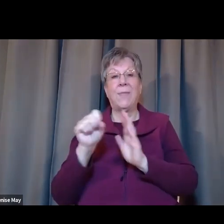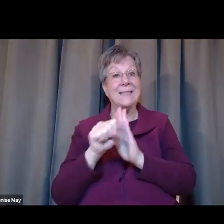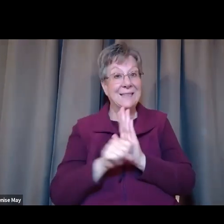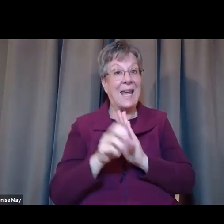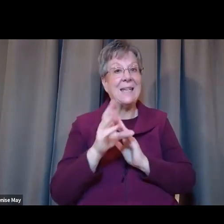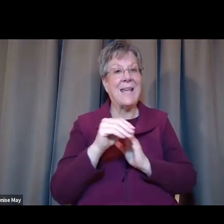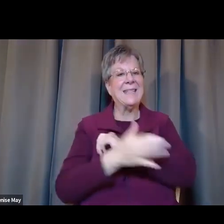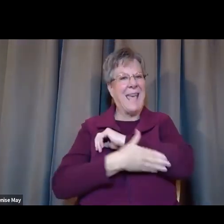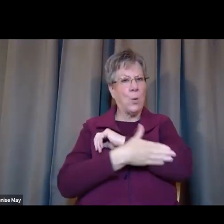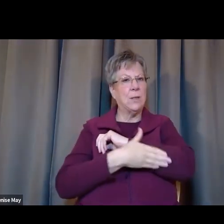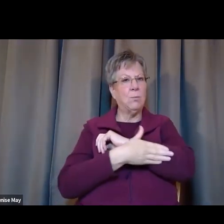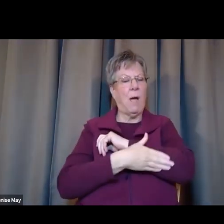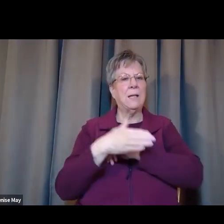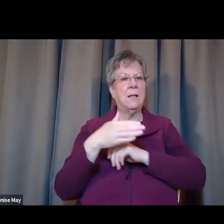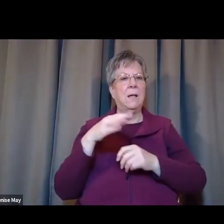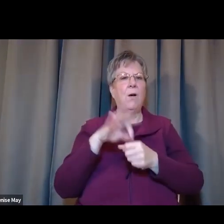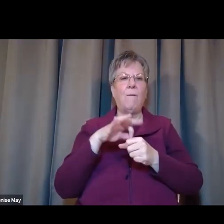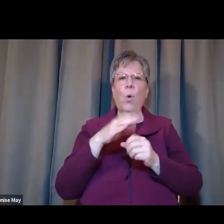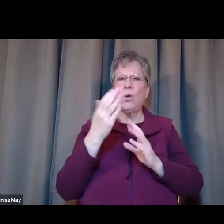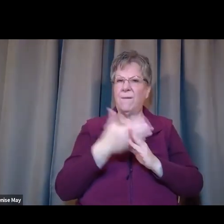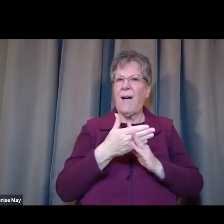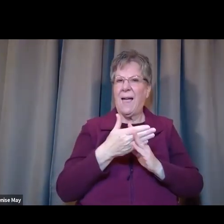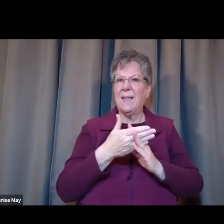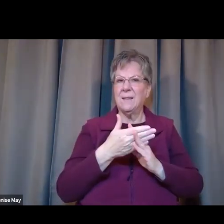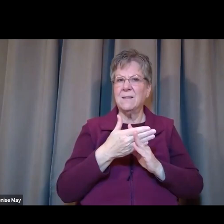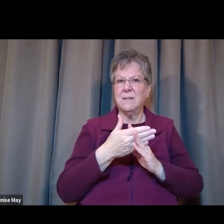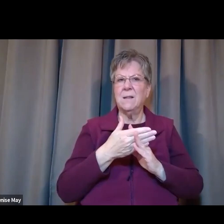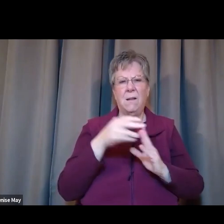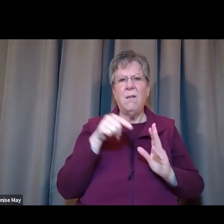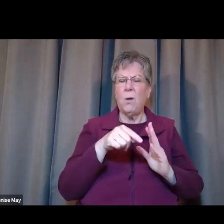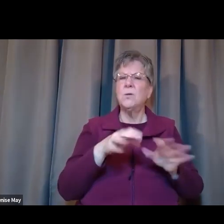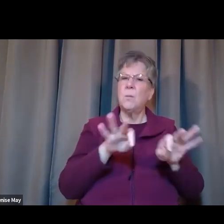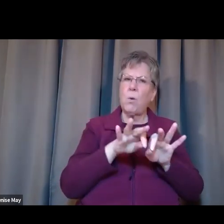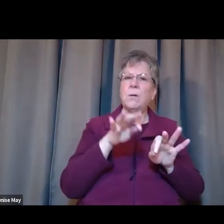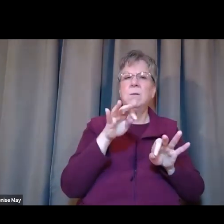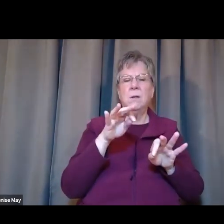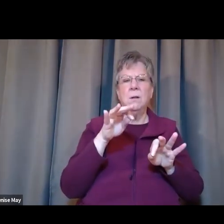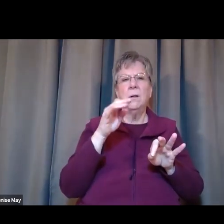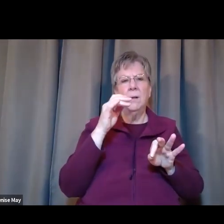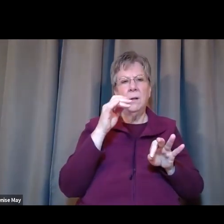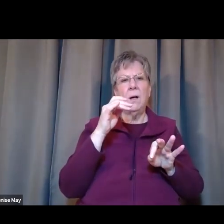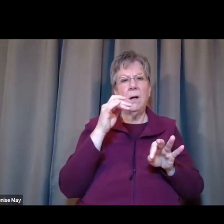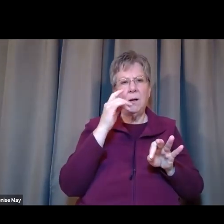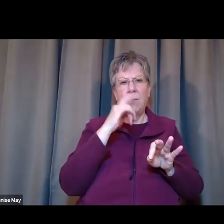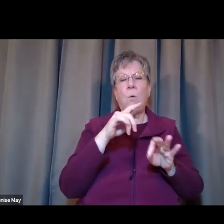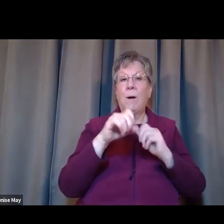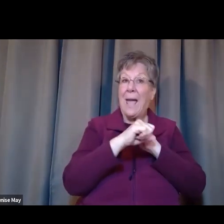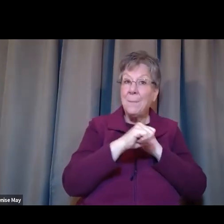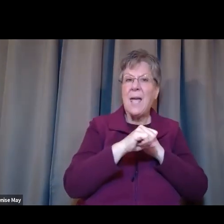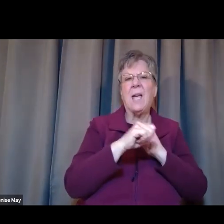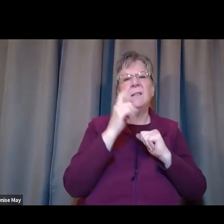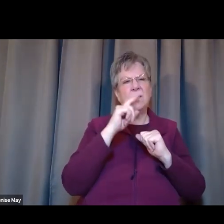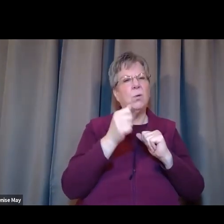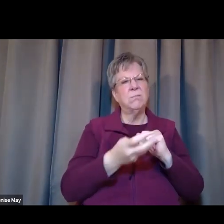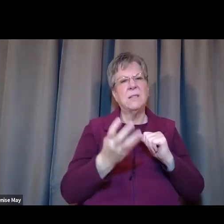and countywide voter files, which have been important for not only voters in election administration, but also for campaigns. Now, all